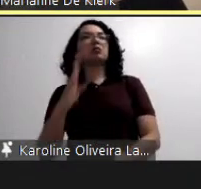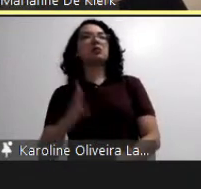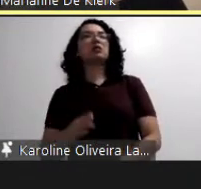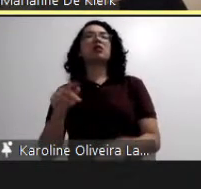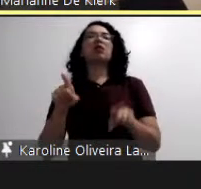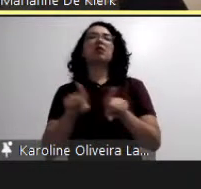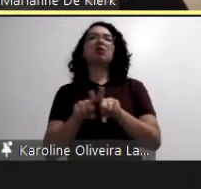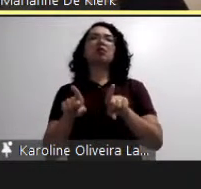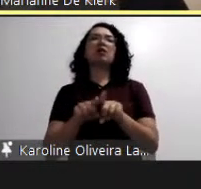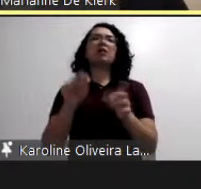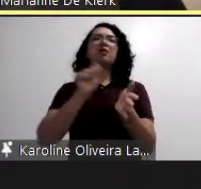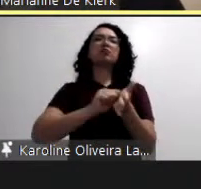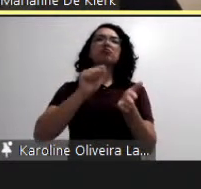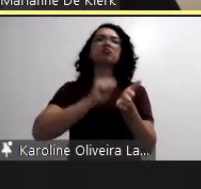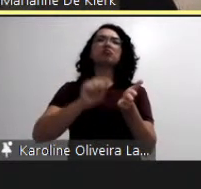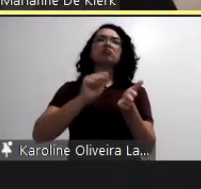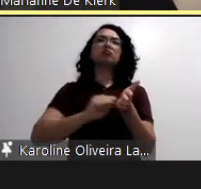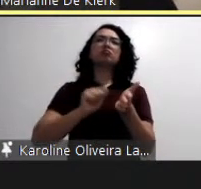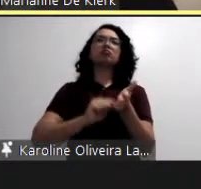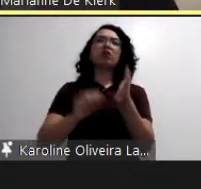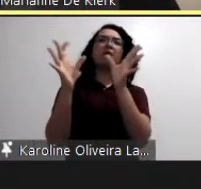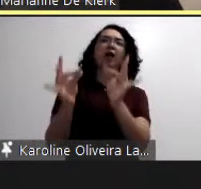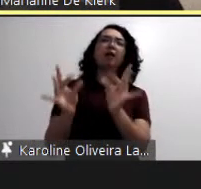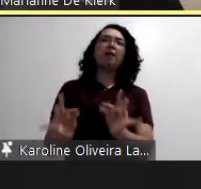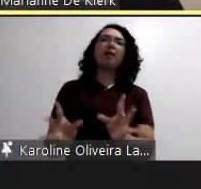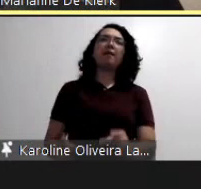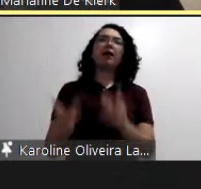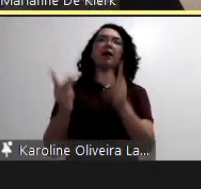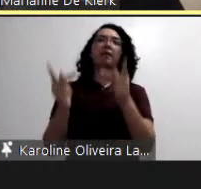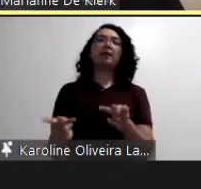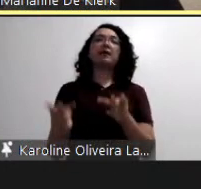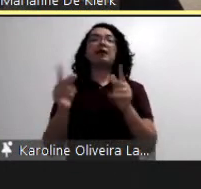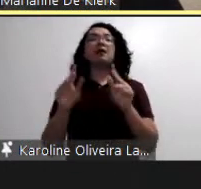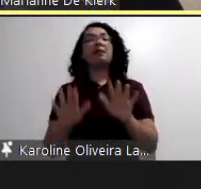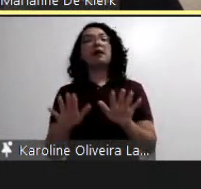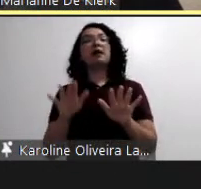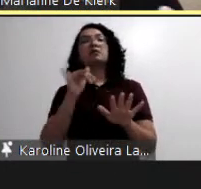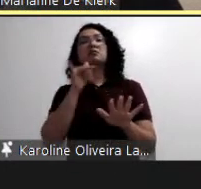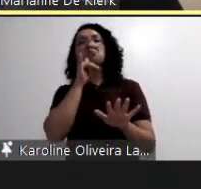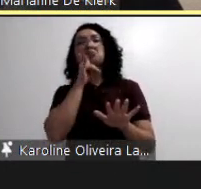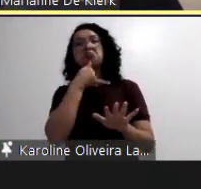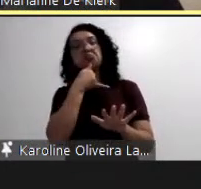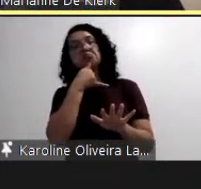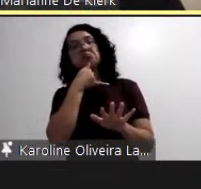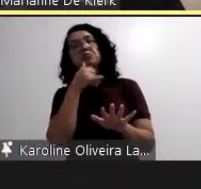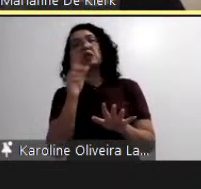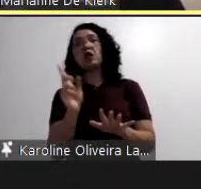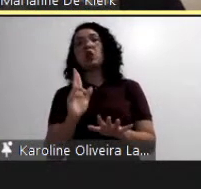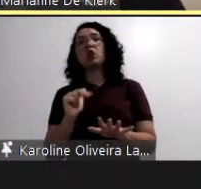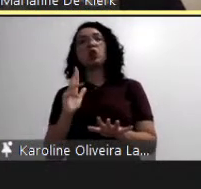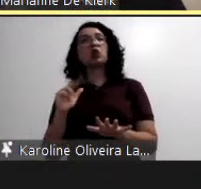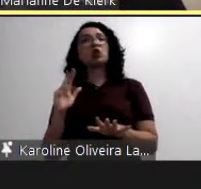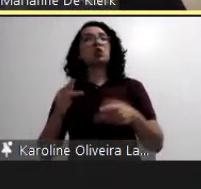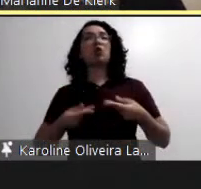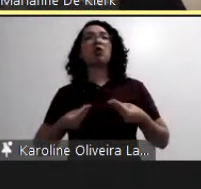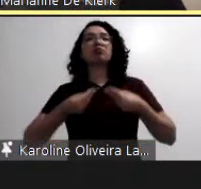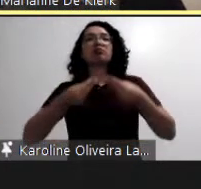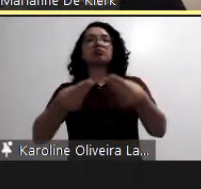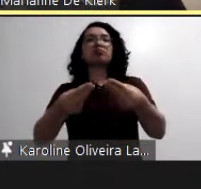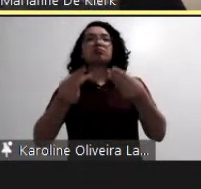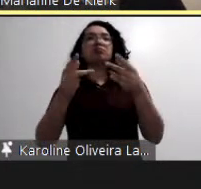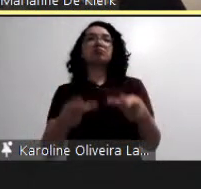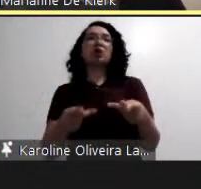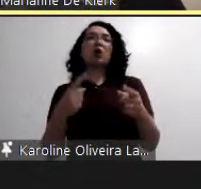project. I'm going to show, unfortunately, this project was never built. There were zoning issues. It was too high. It caused the controversy,